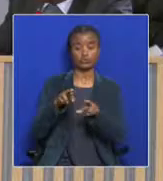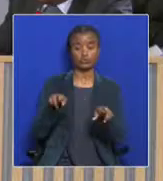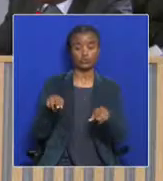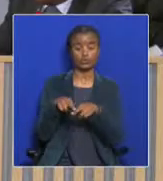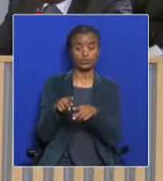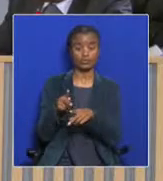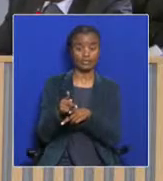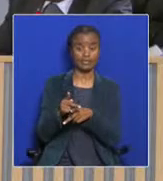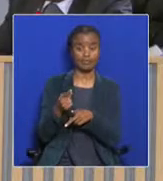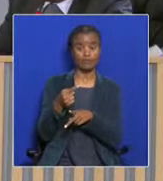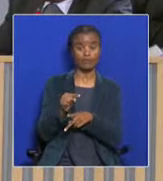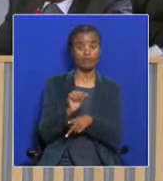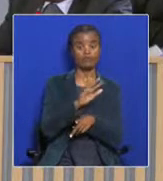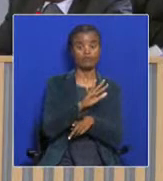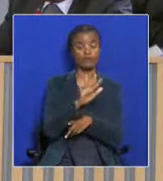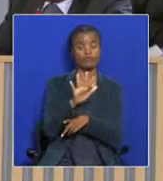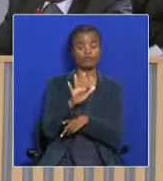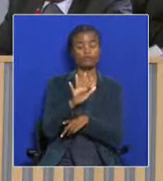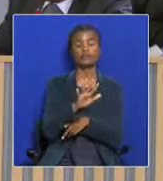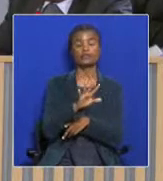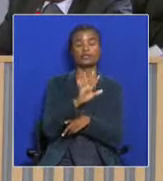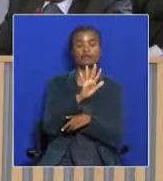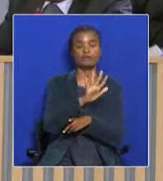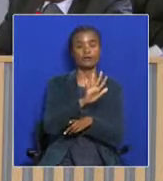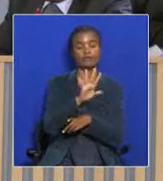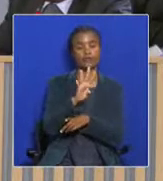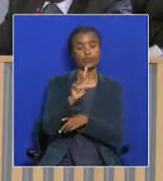in June